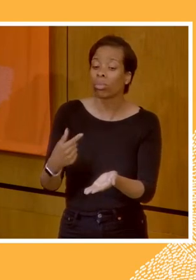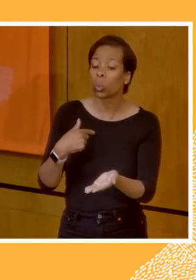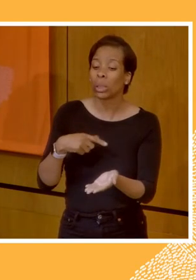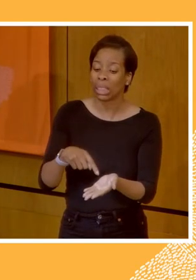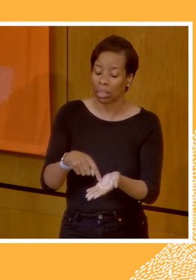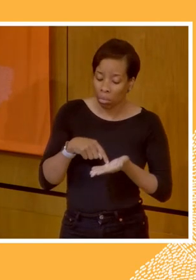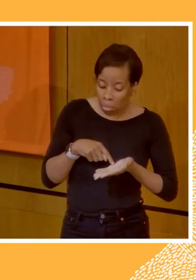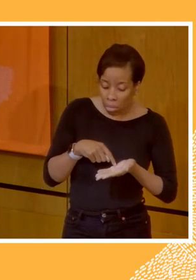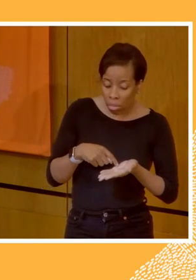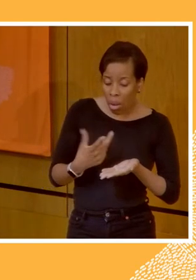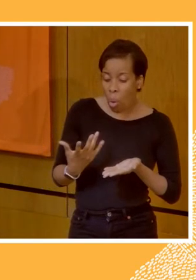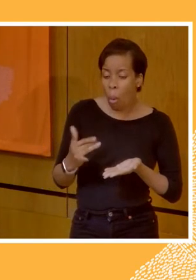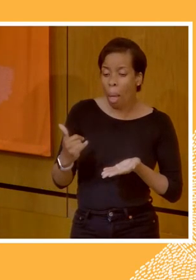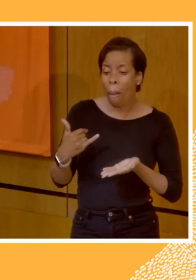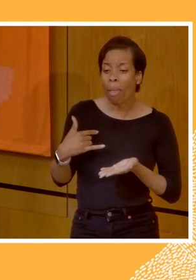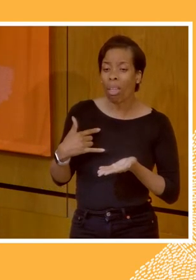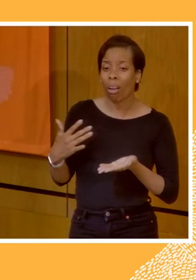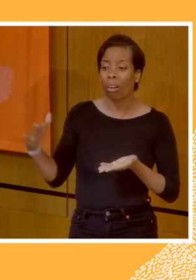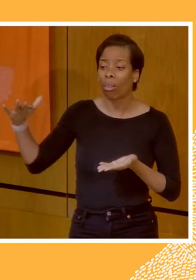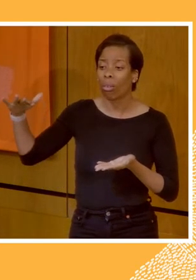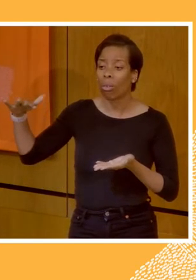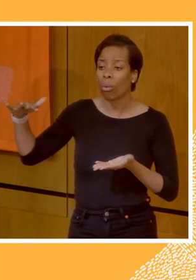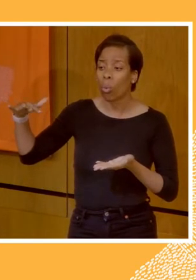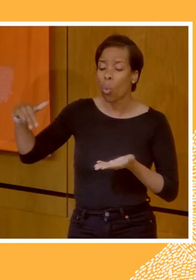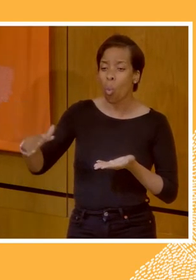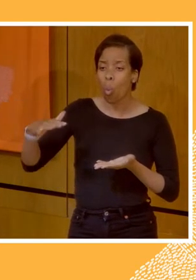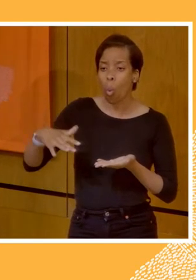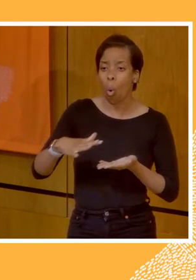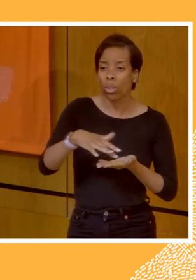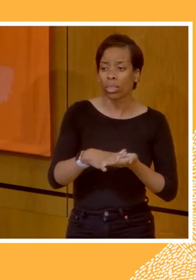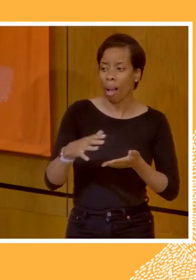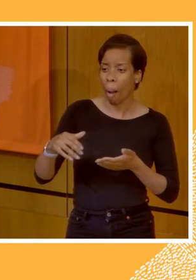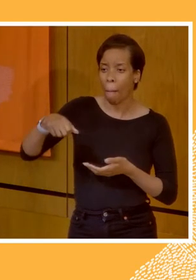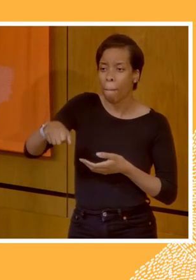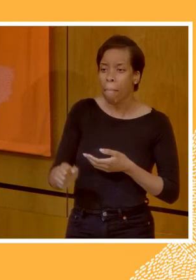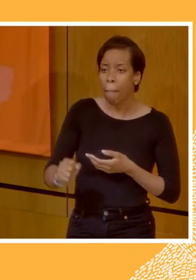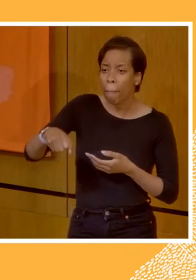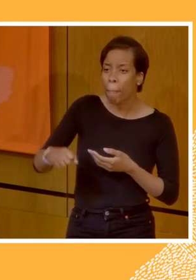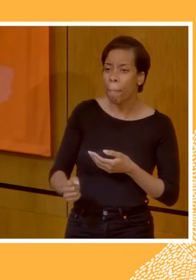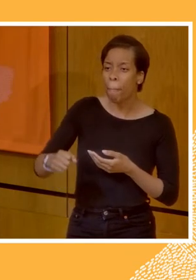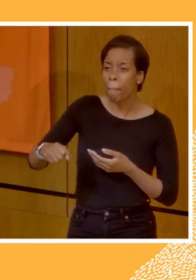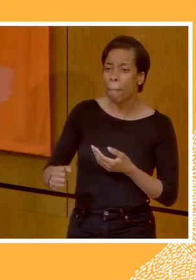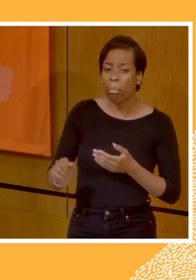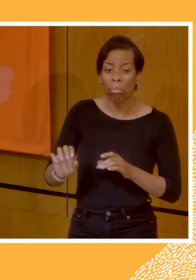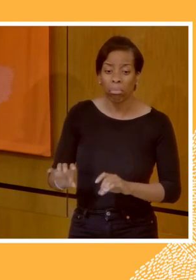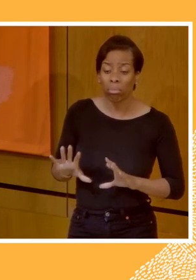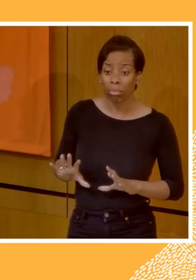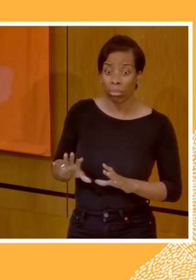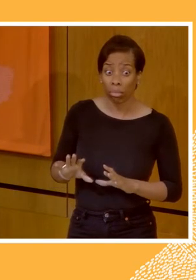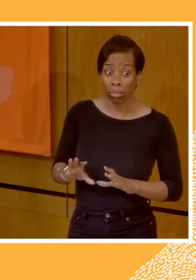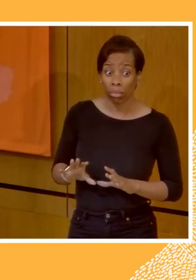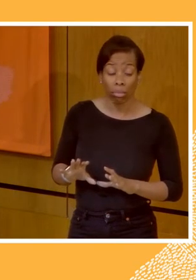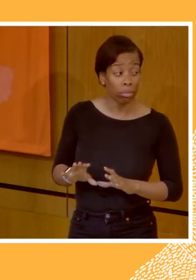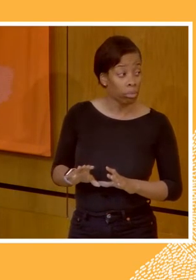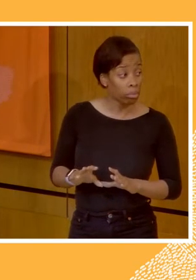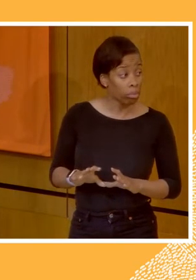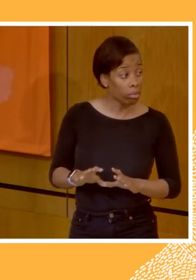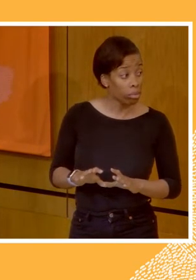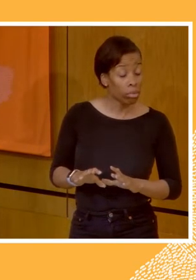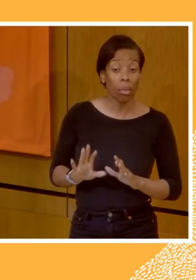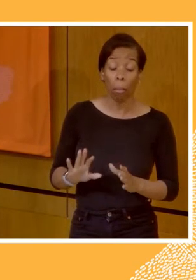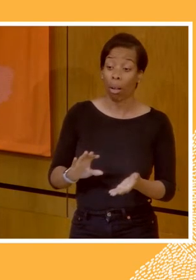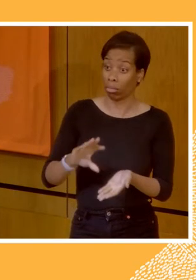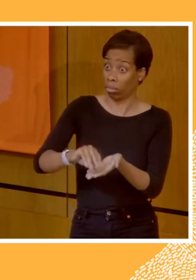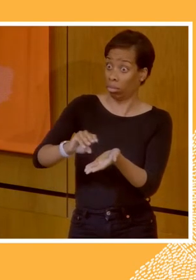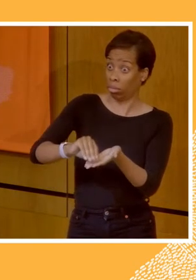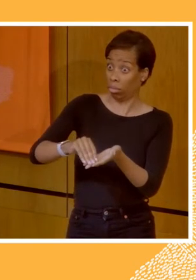probably just going to be the motor pump, and we're not going to hear anything else. But incredibly, at like 2 a.m.